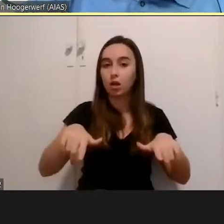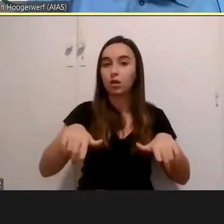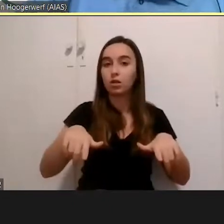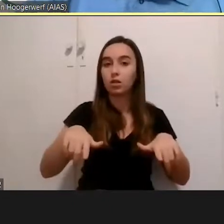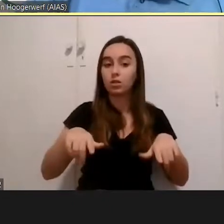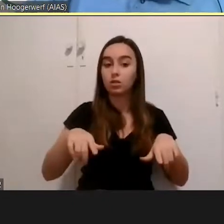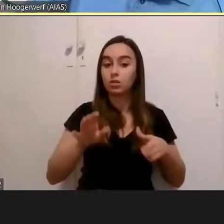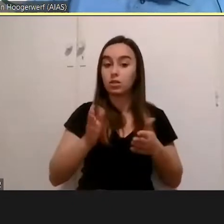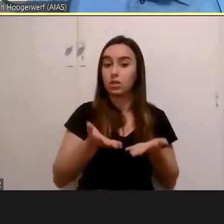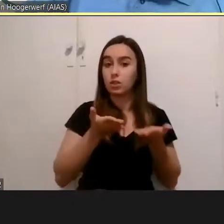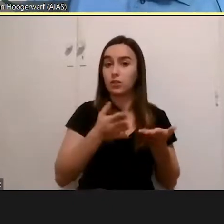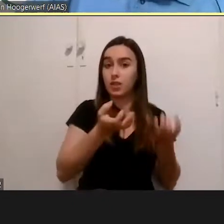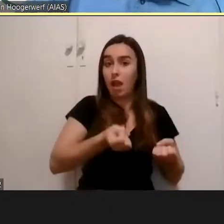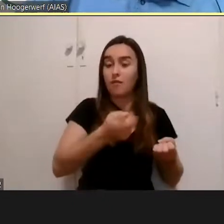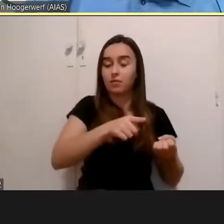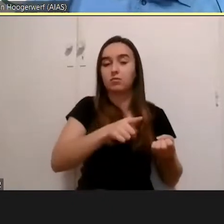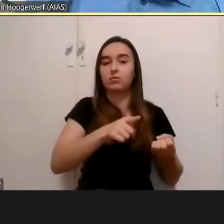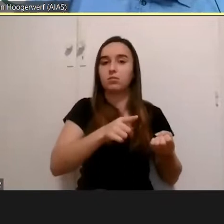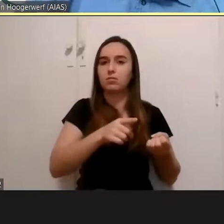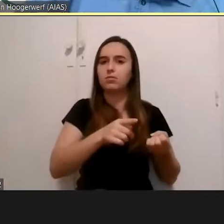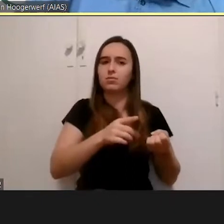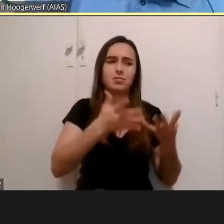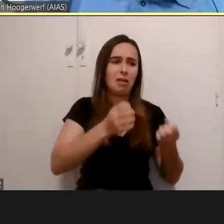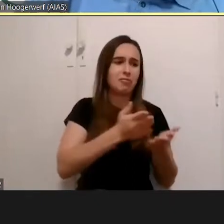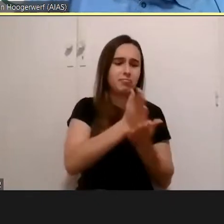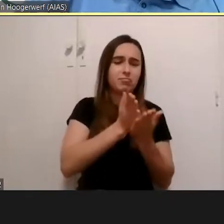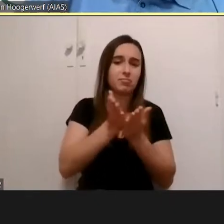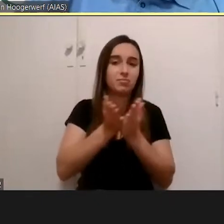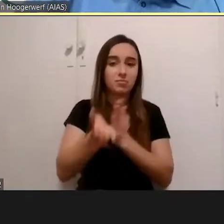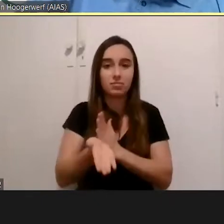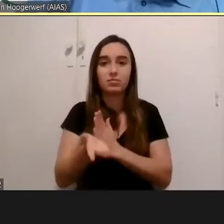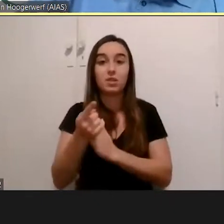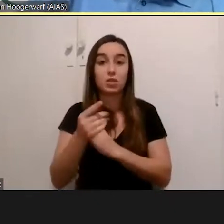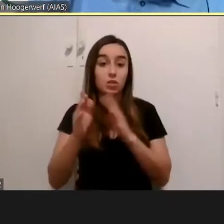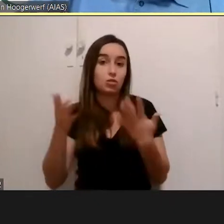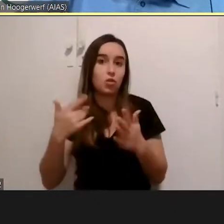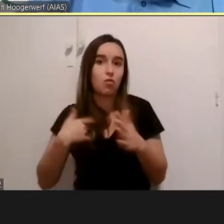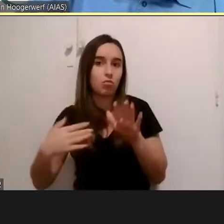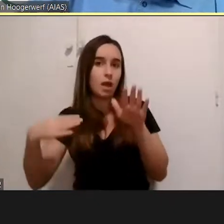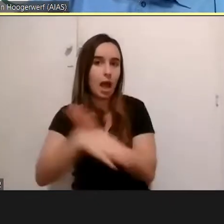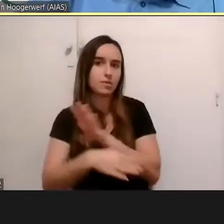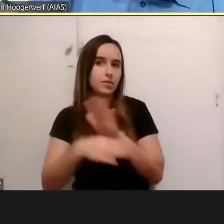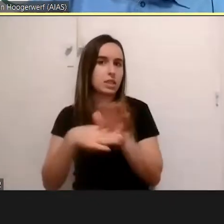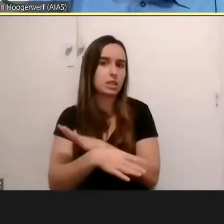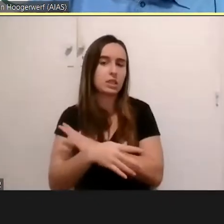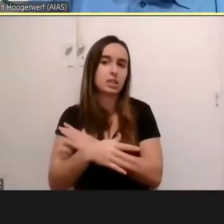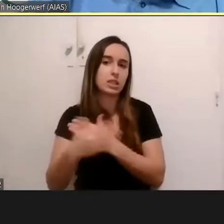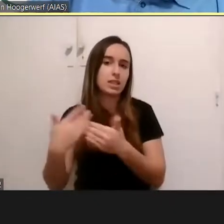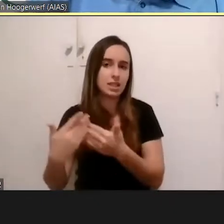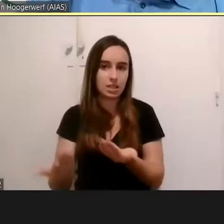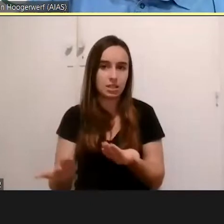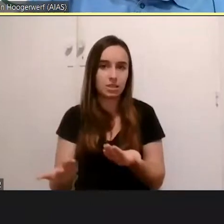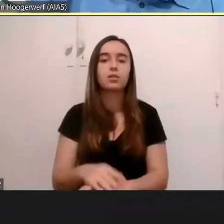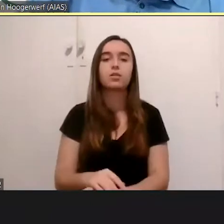service. For wearable devices, so the accessibility of wearable devices and sensors that capture, for example, in a